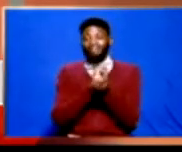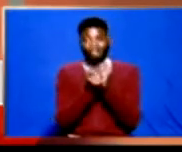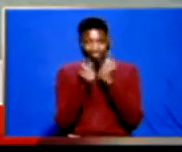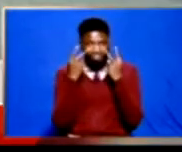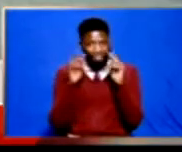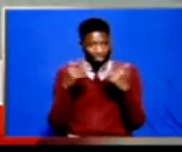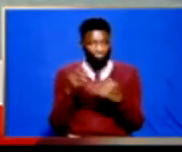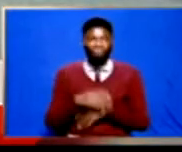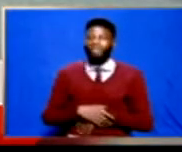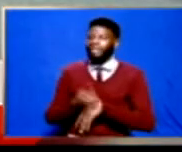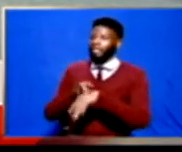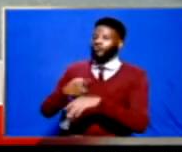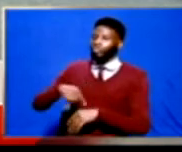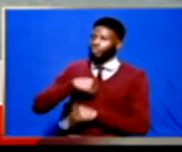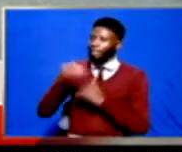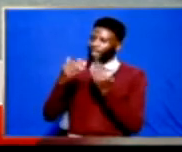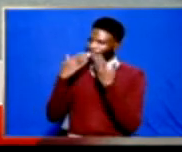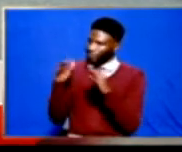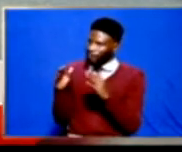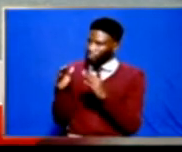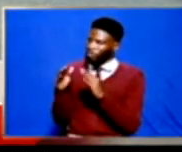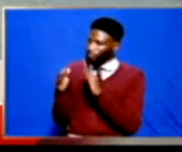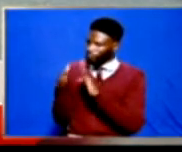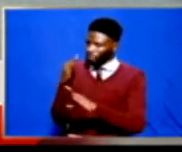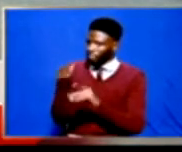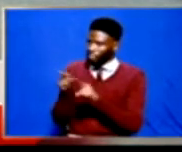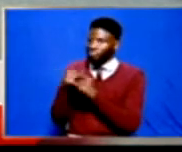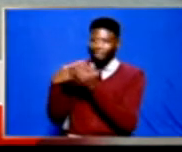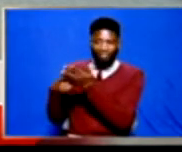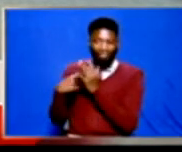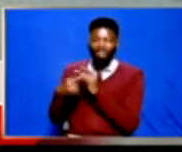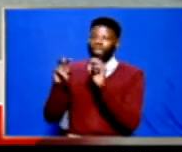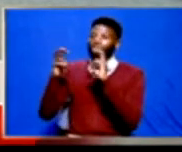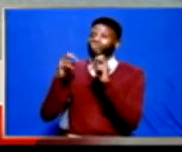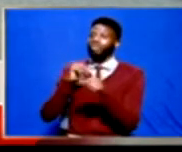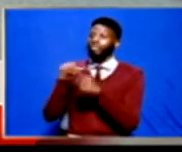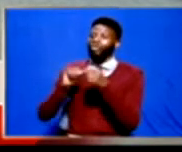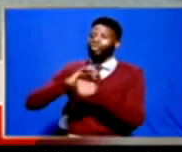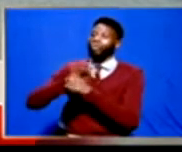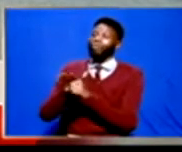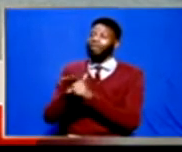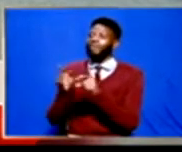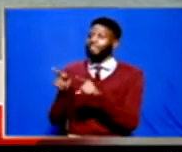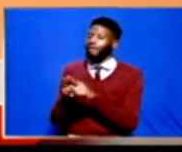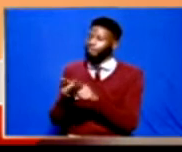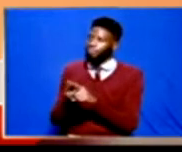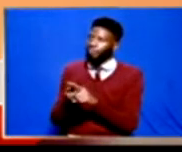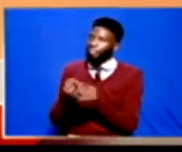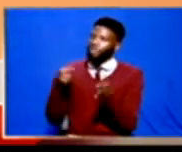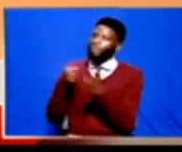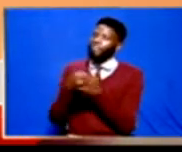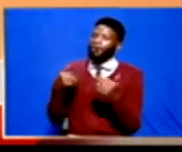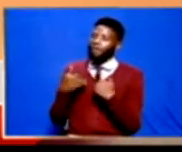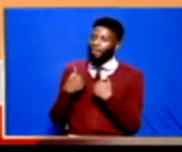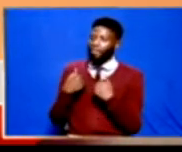up quickly, let's also discuss the issues around COVID-19 and the impact they having on the